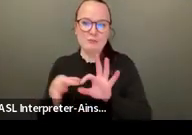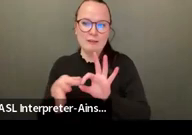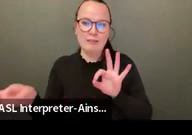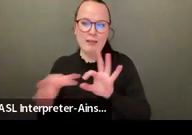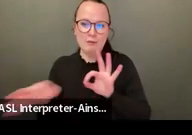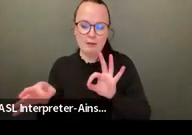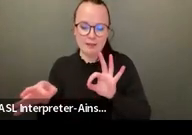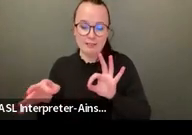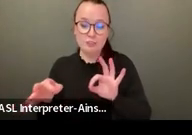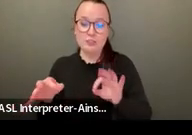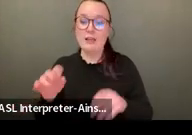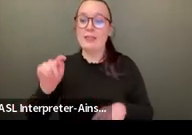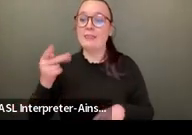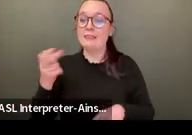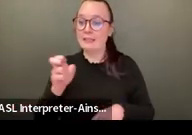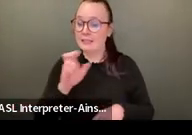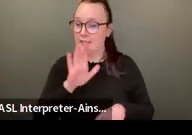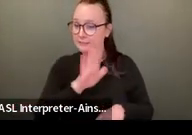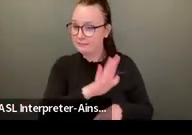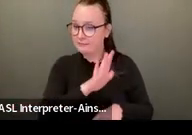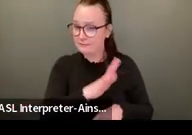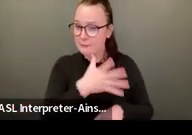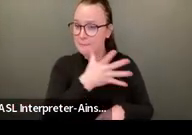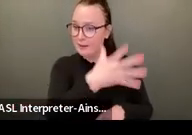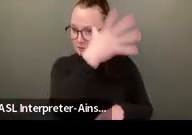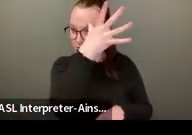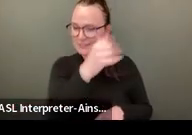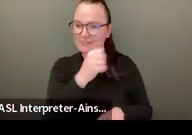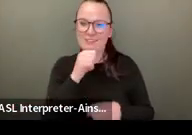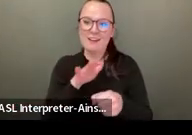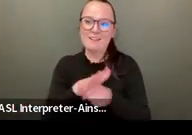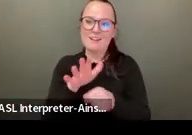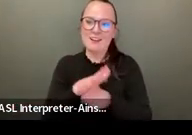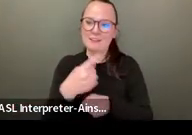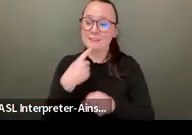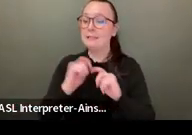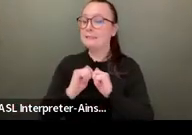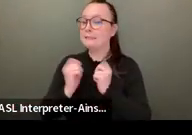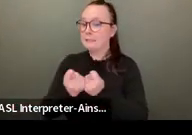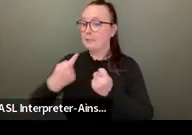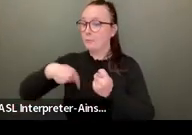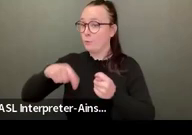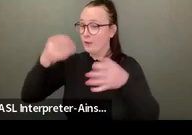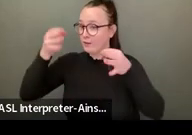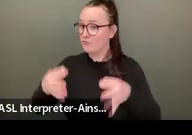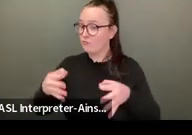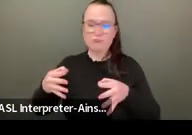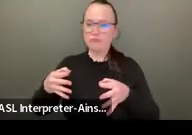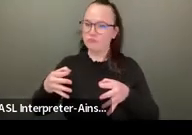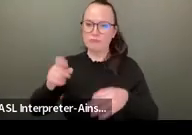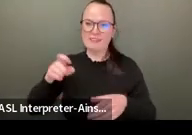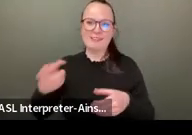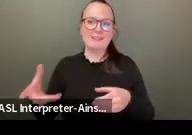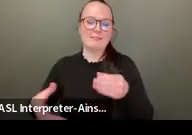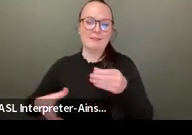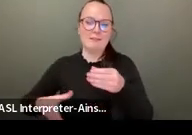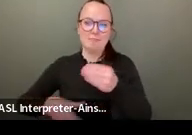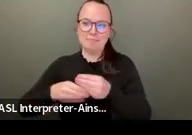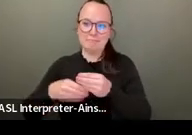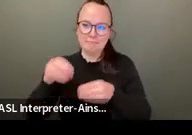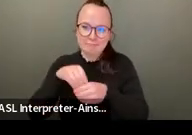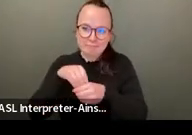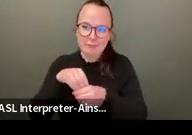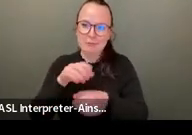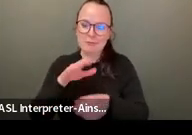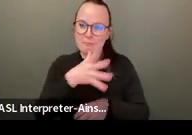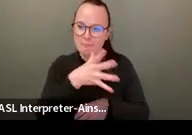parents. It is not enough to say that the team agreed to start. You would really need to make sure that the parent and that wording